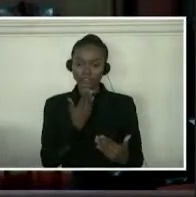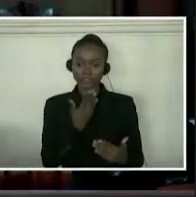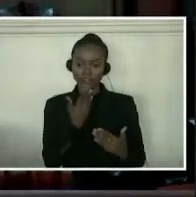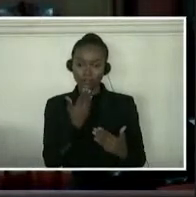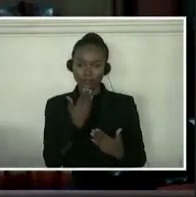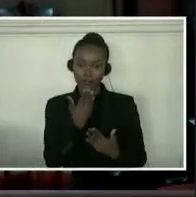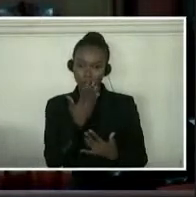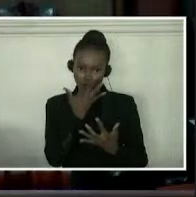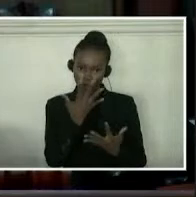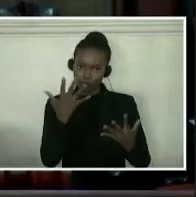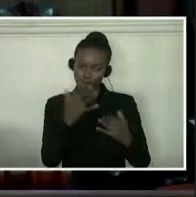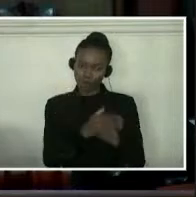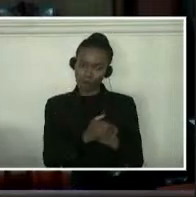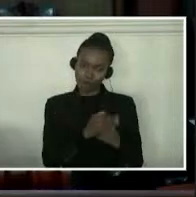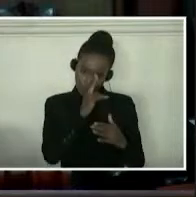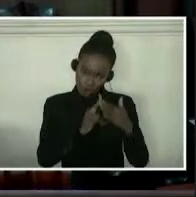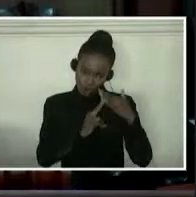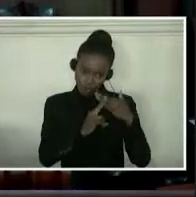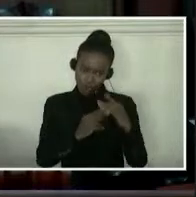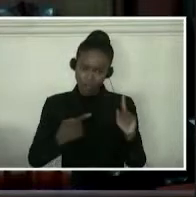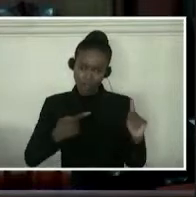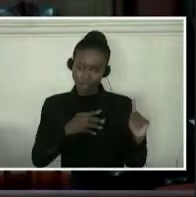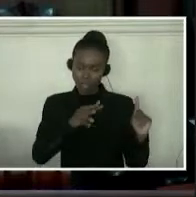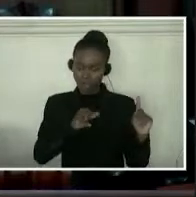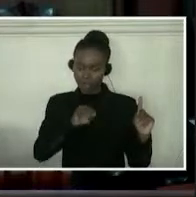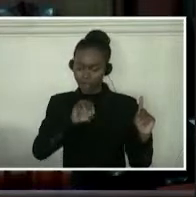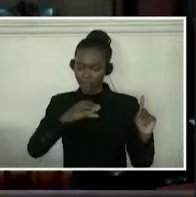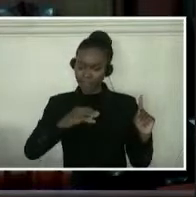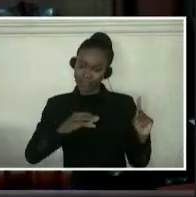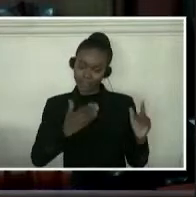honorable mec